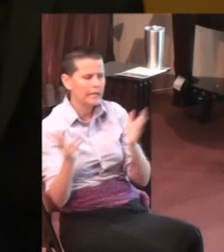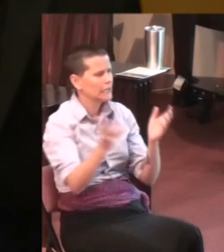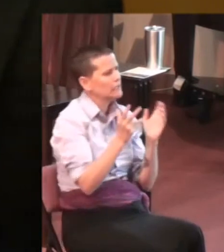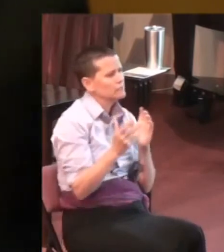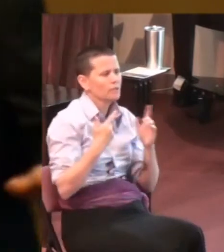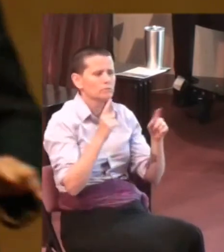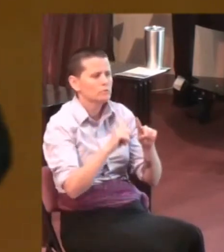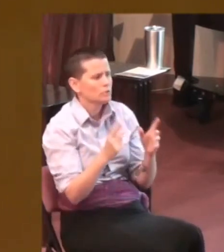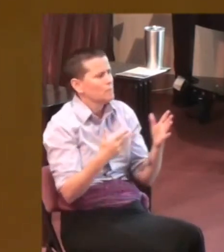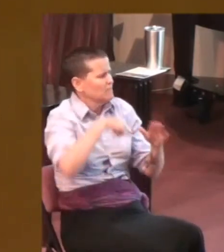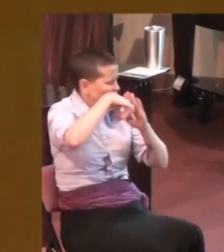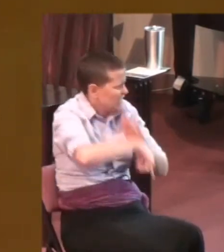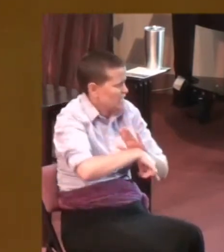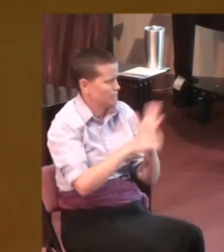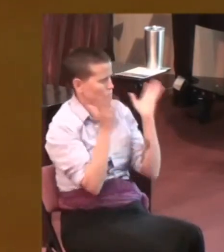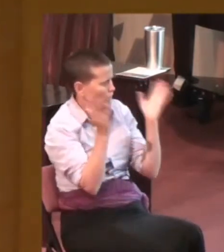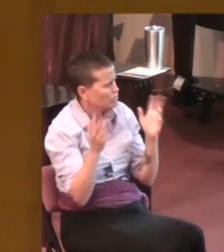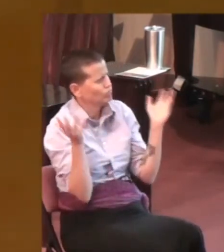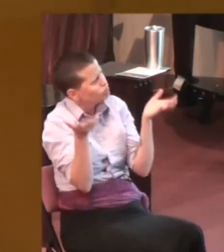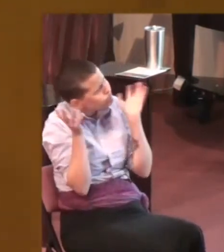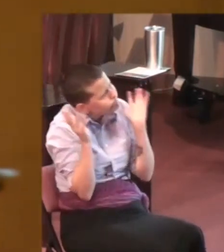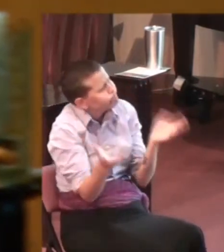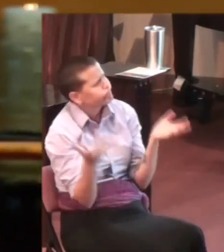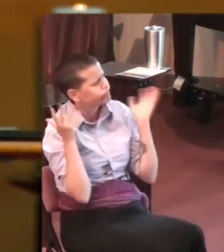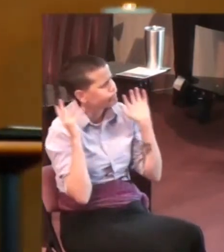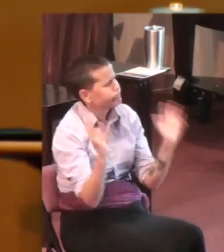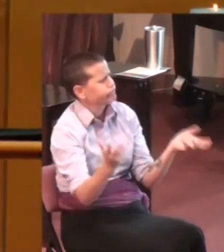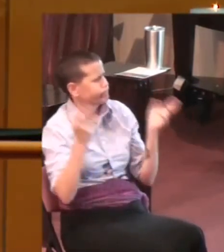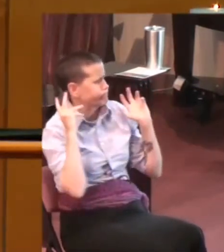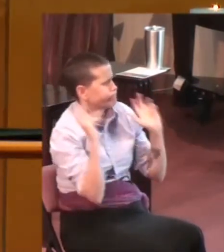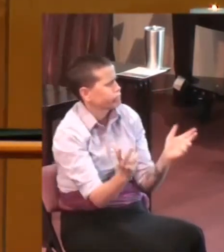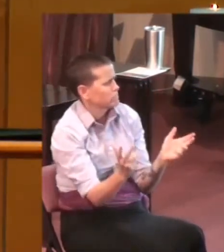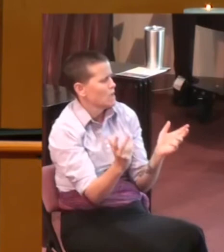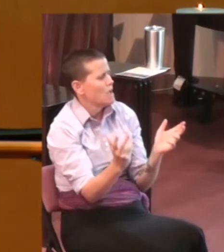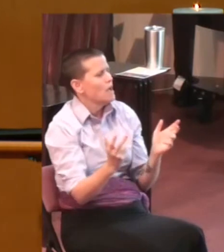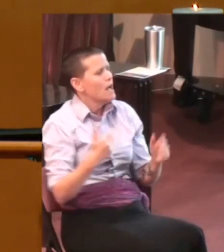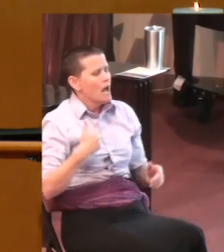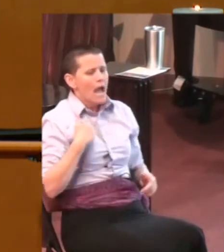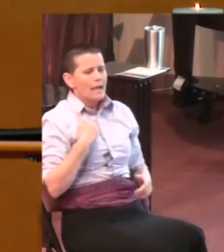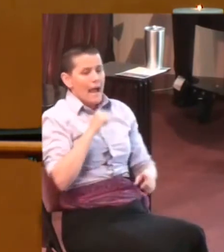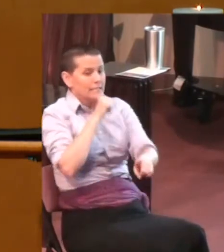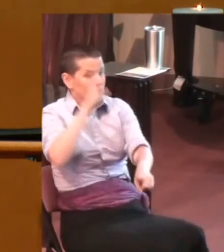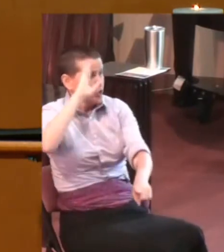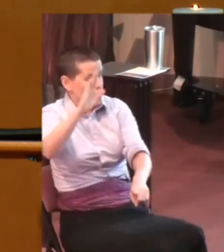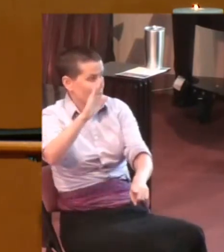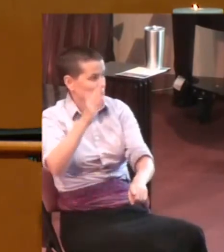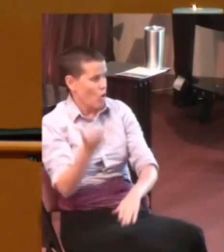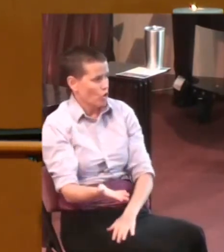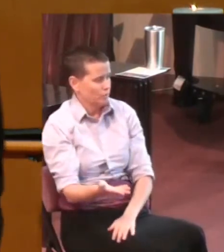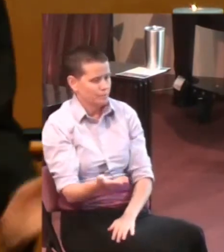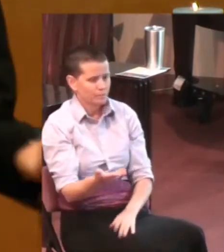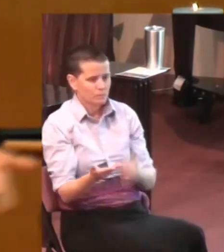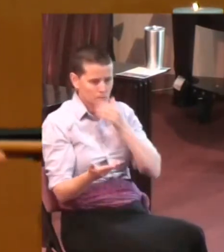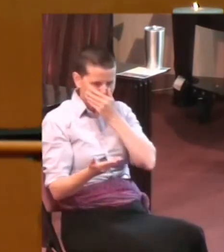so I just kind of saw her and just was engaged in my conversation, but I didn't greet her. And I just and if you saw the weekly